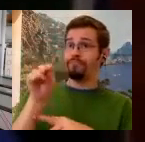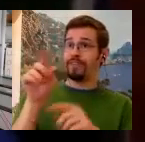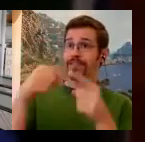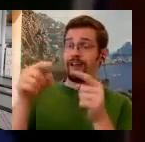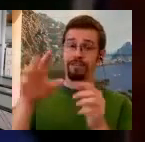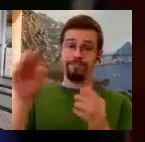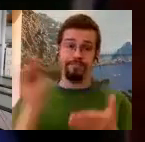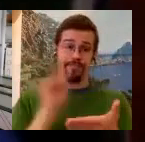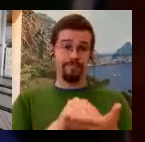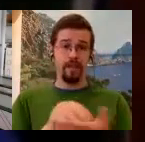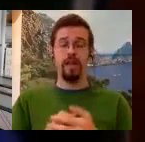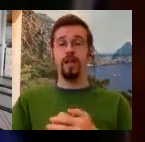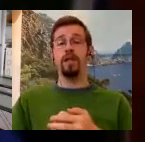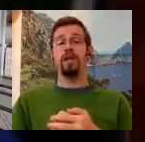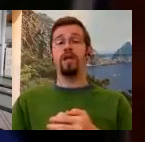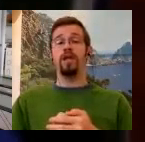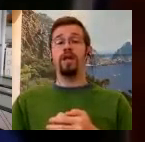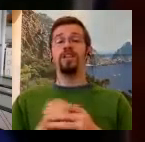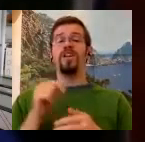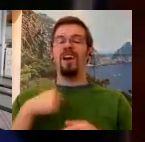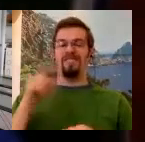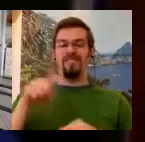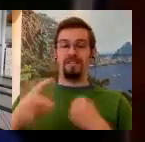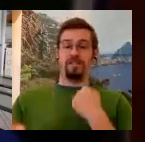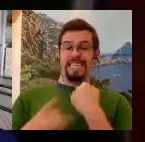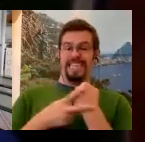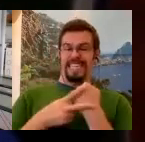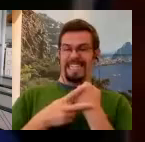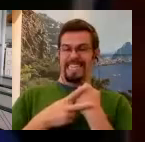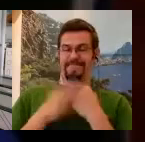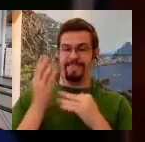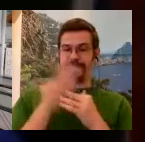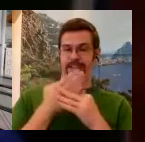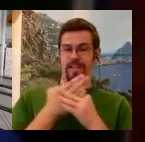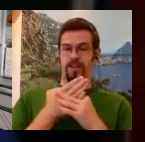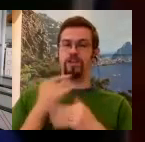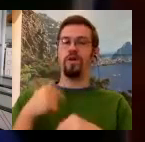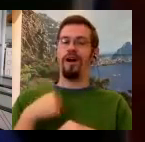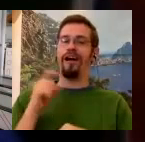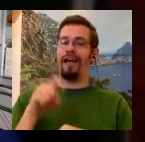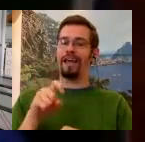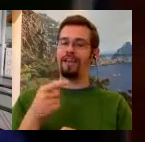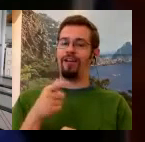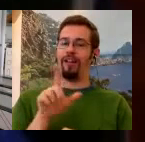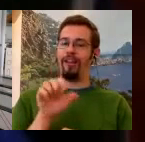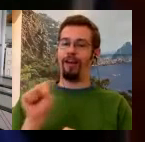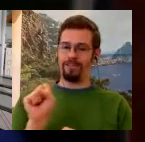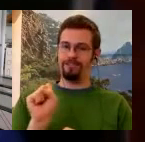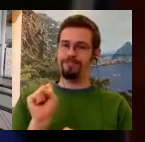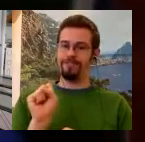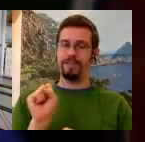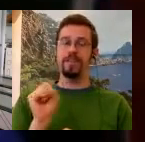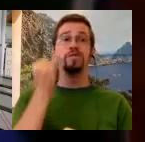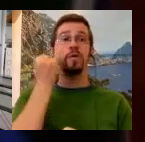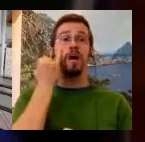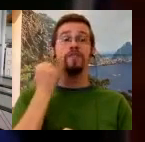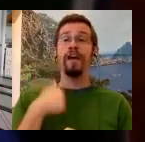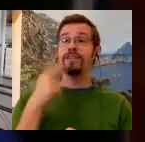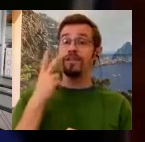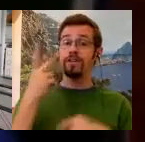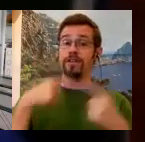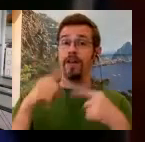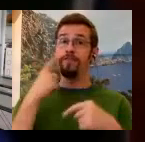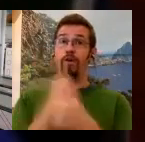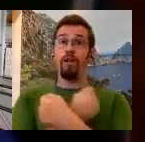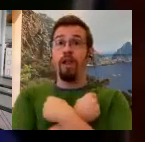The thing is, I need to save the file, save that screen capture. So I picked the gloss name. So if I saw a sign for hello, I saved